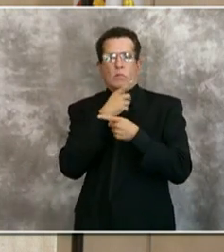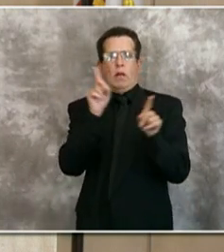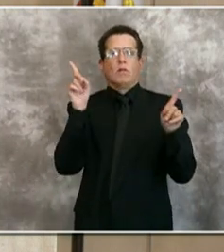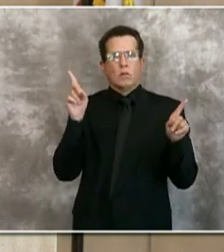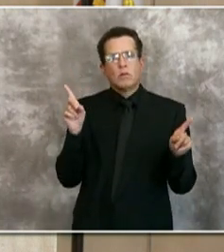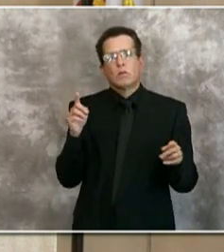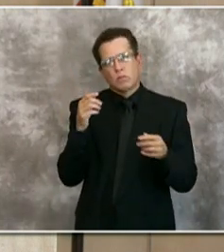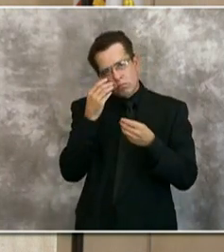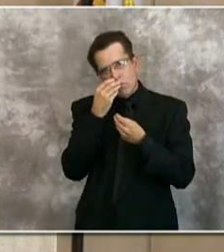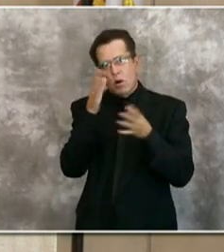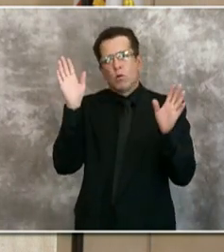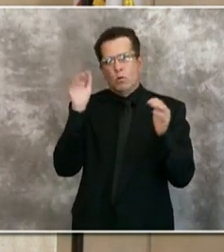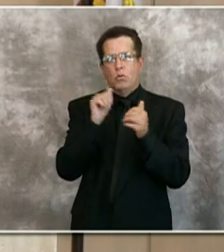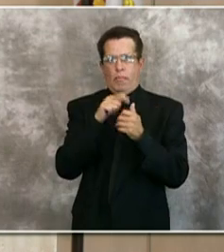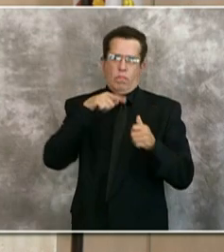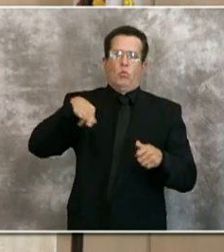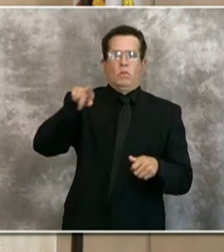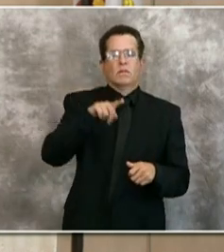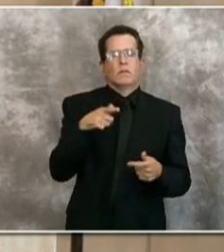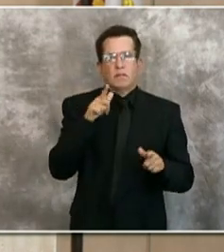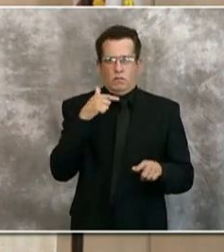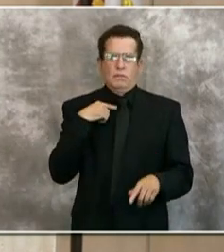media.